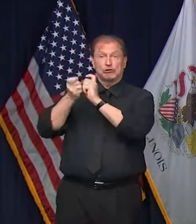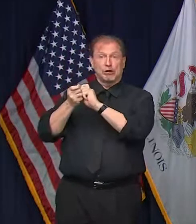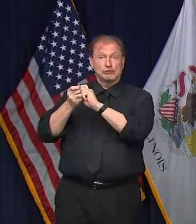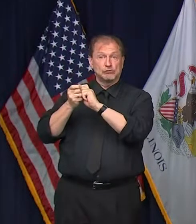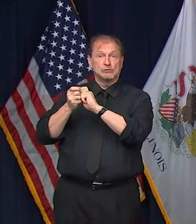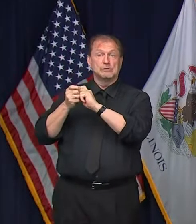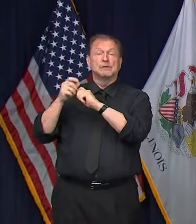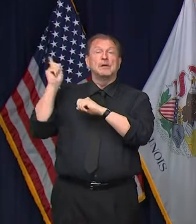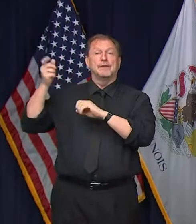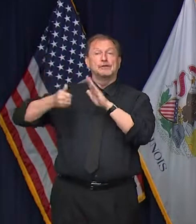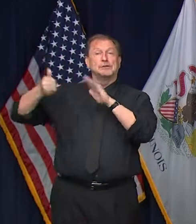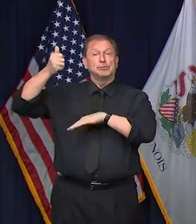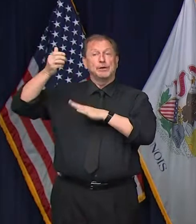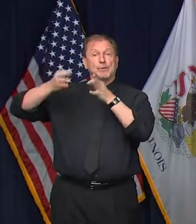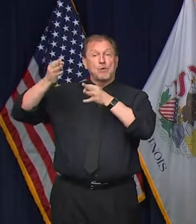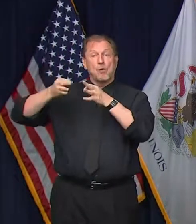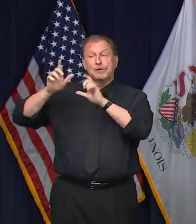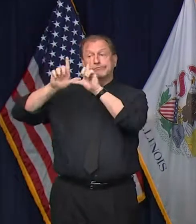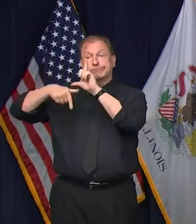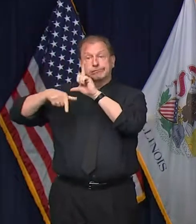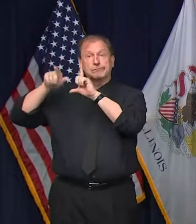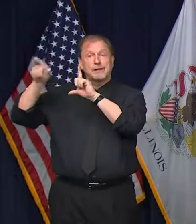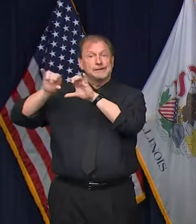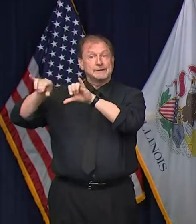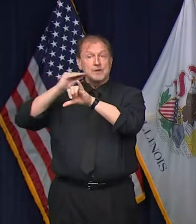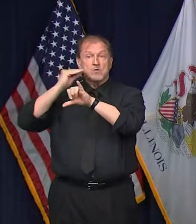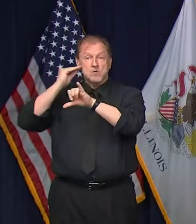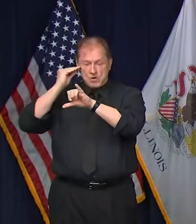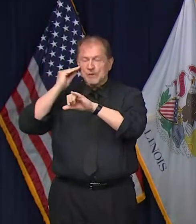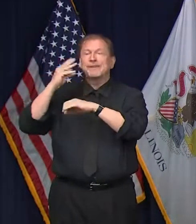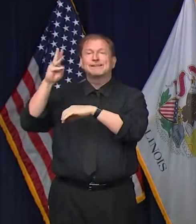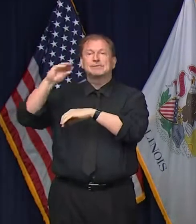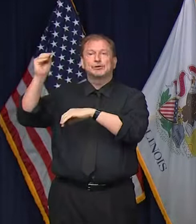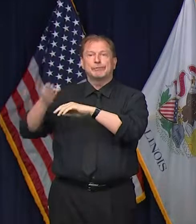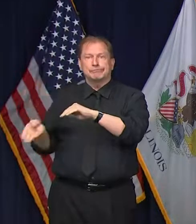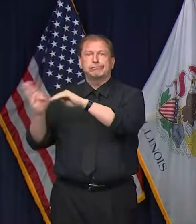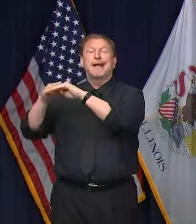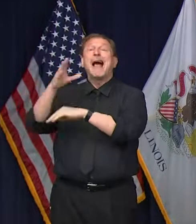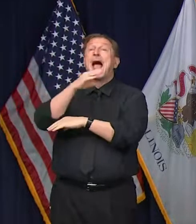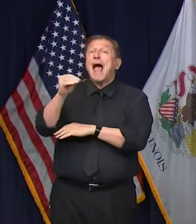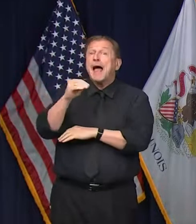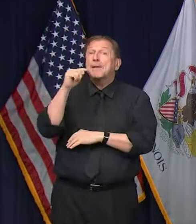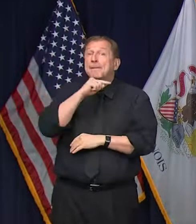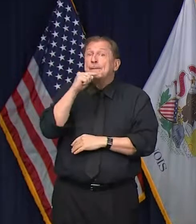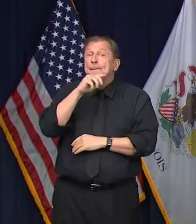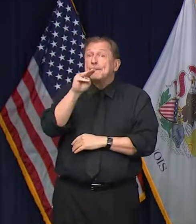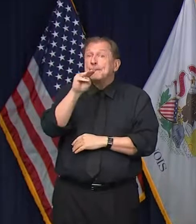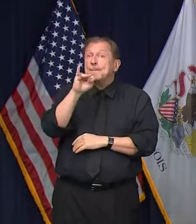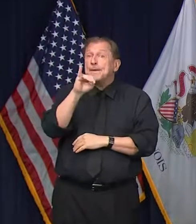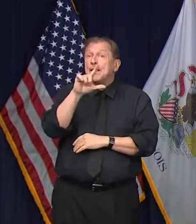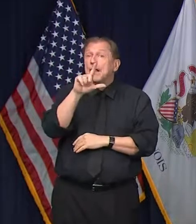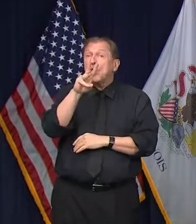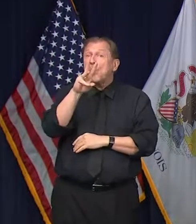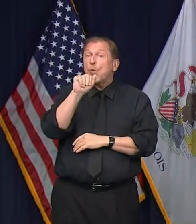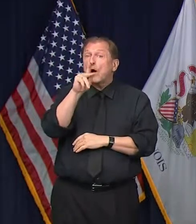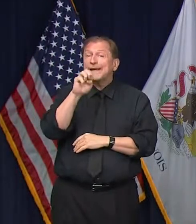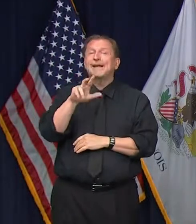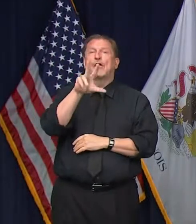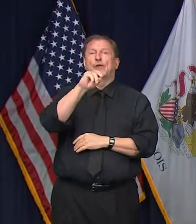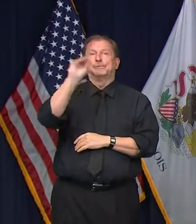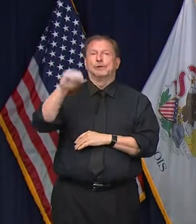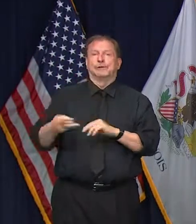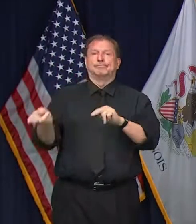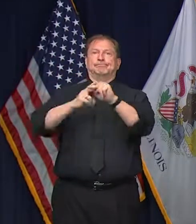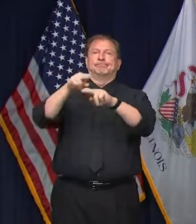their Supreme Court, and a 30% increase in Milwaukee in hospitalizations. So I think that's